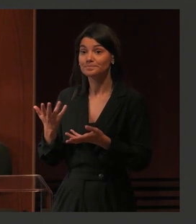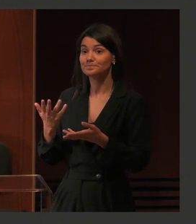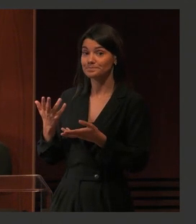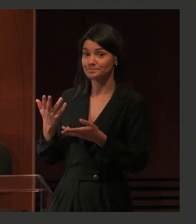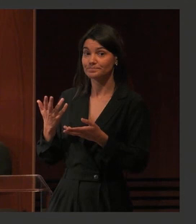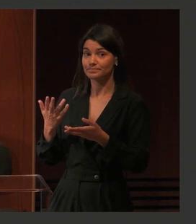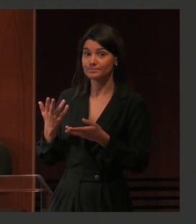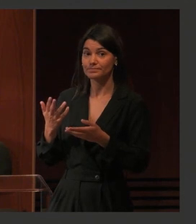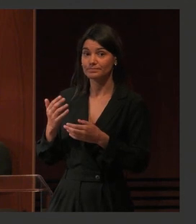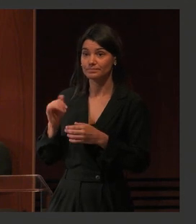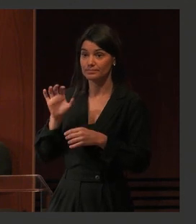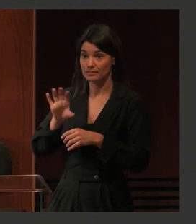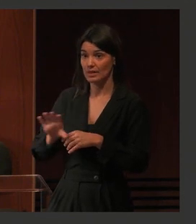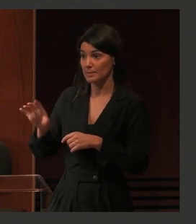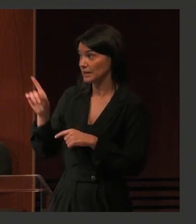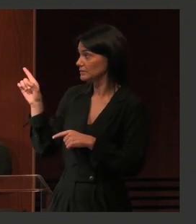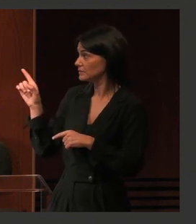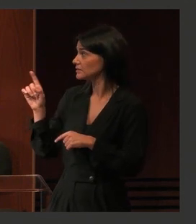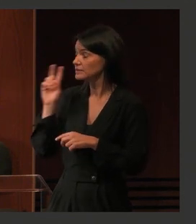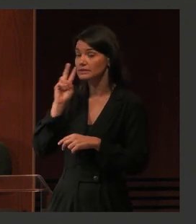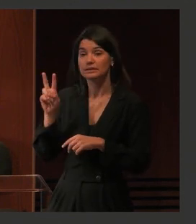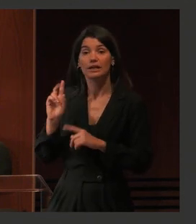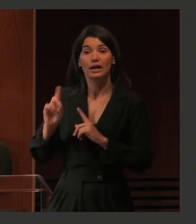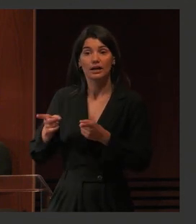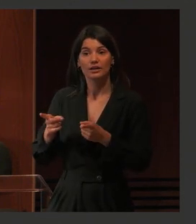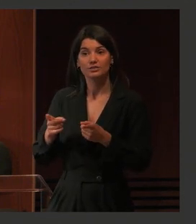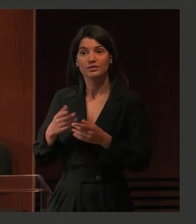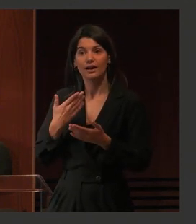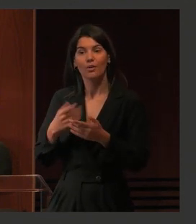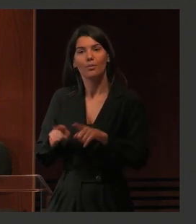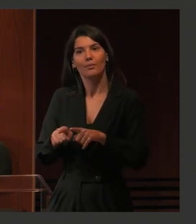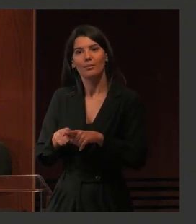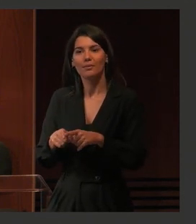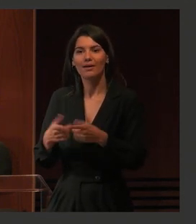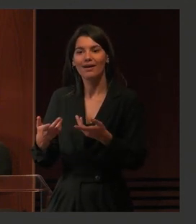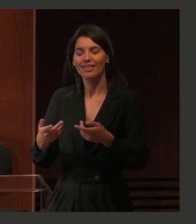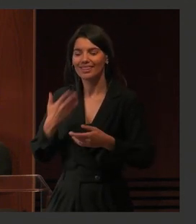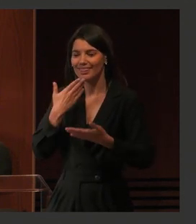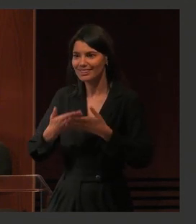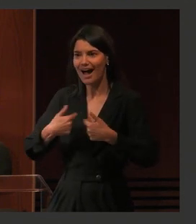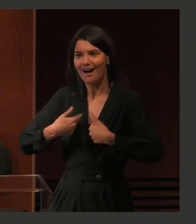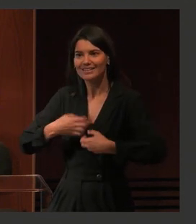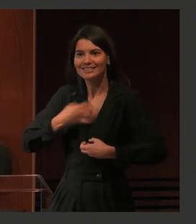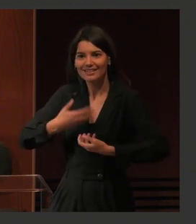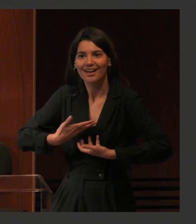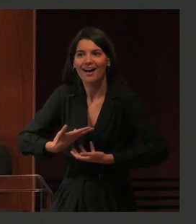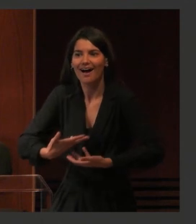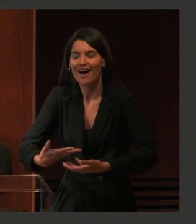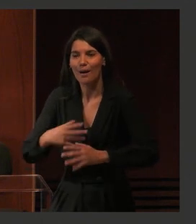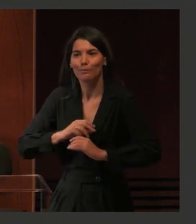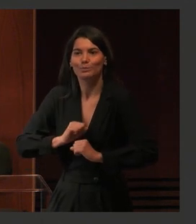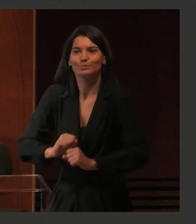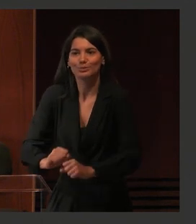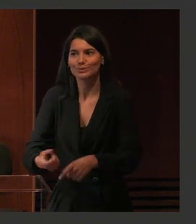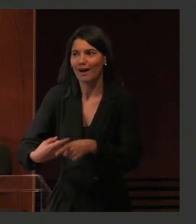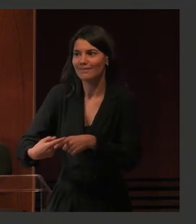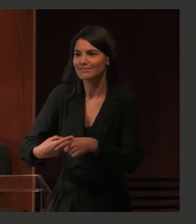is inviting, cozy, stimulating, and also energizing.